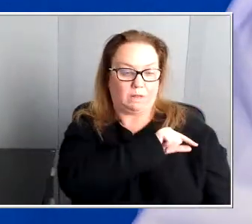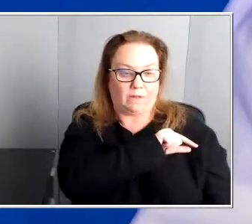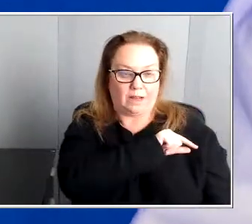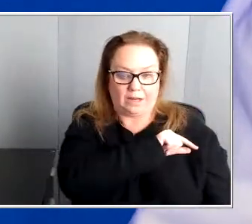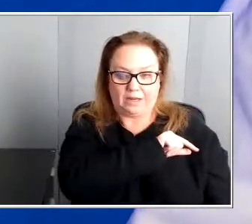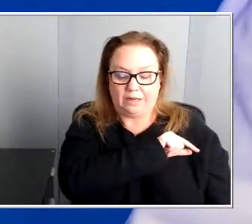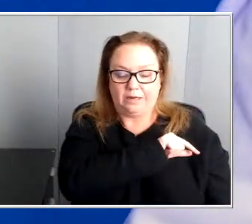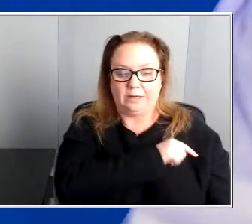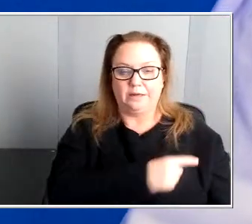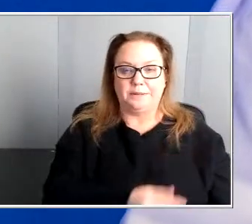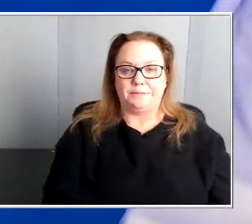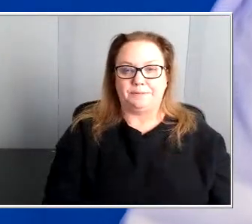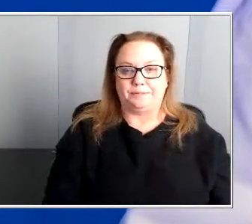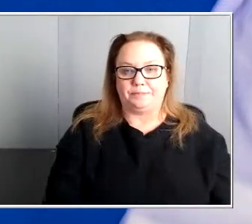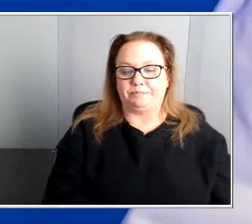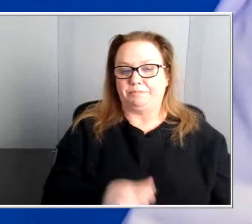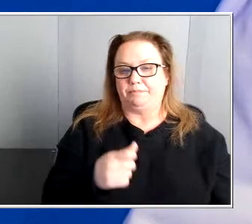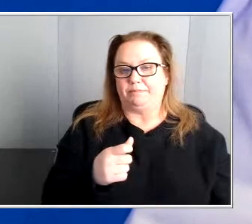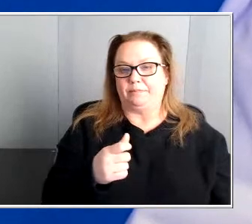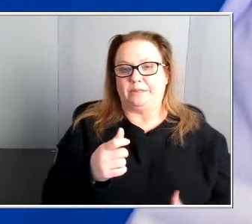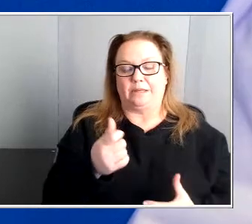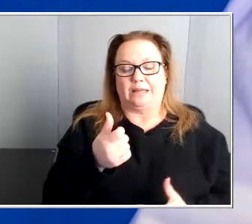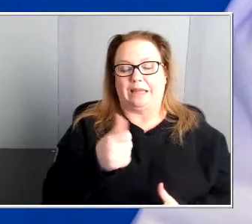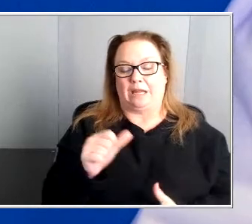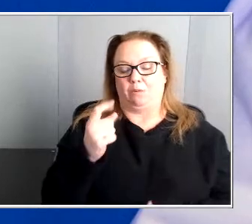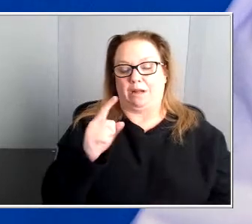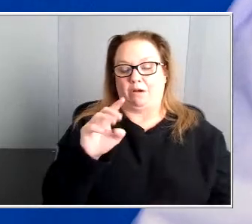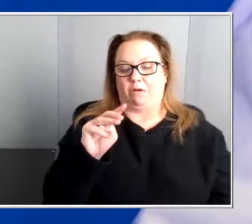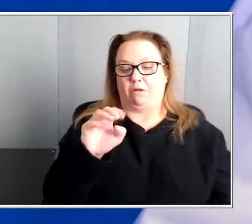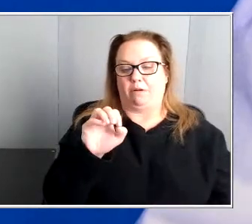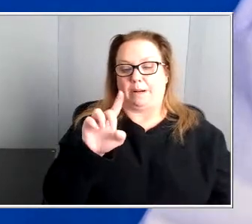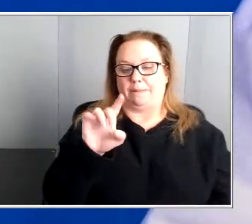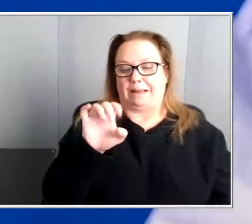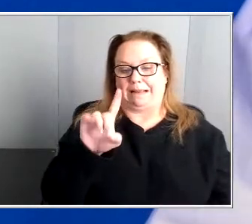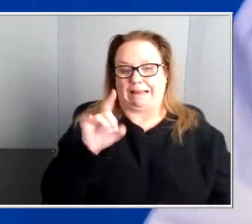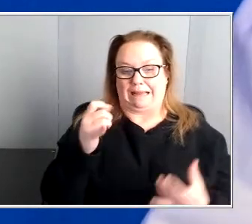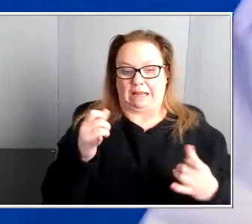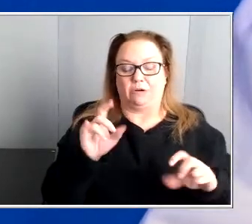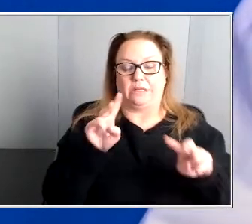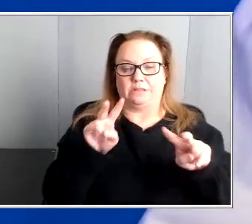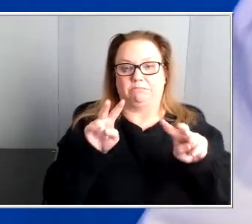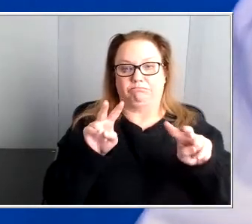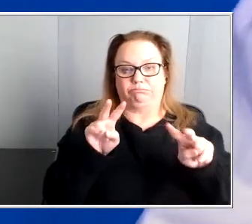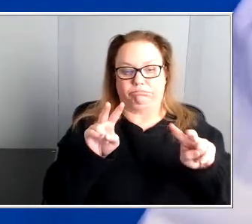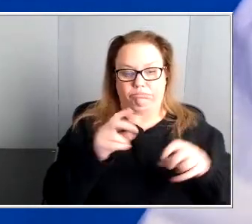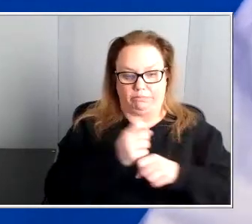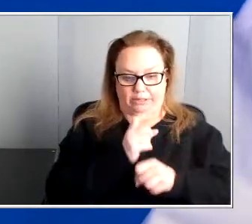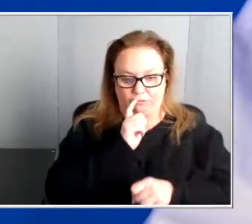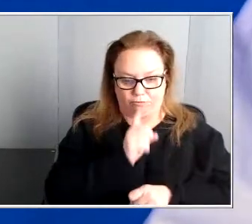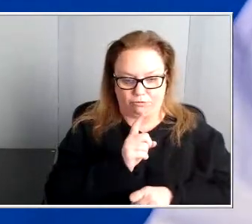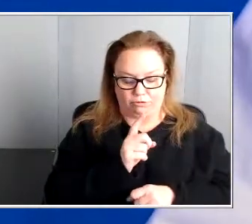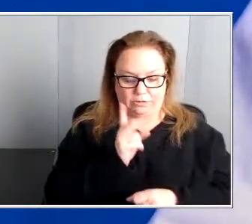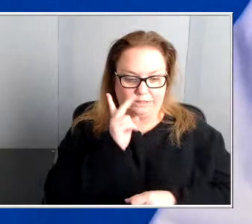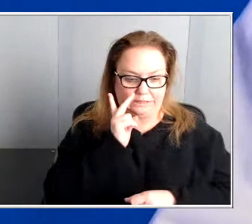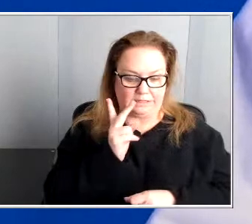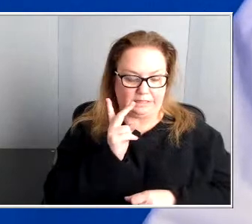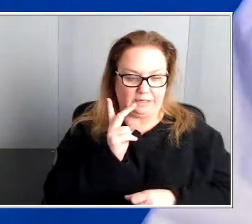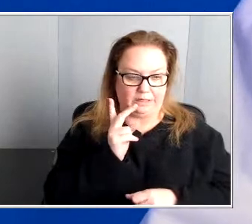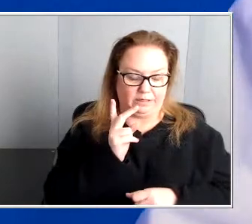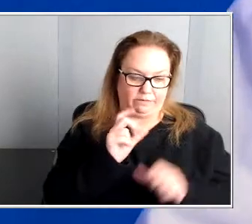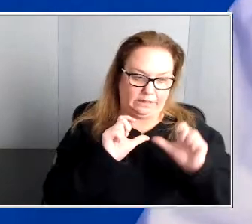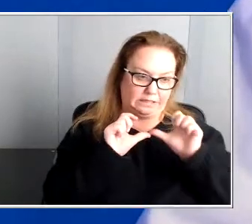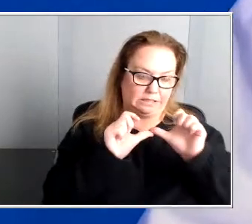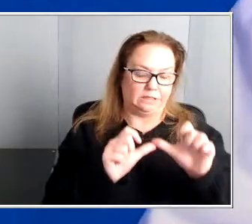I think anyone on Medicaid will have to pay very close attention to their coverage and to see whether or not that continues.